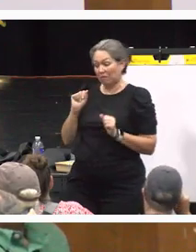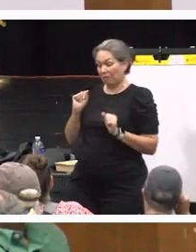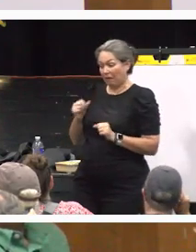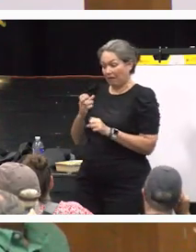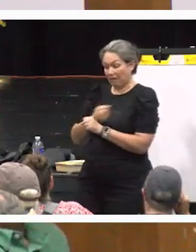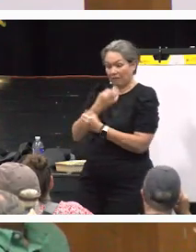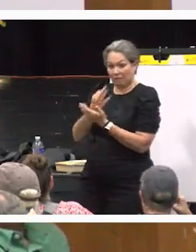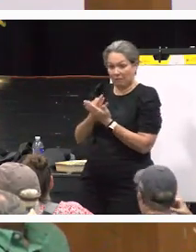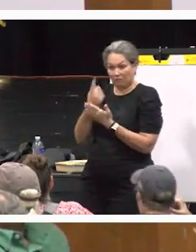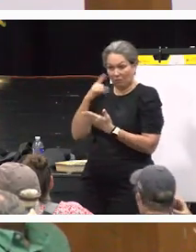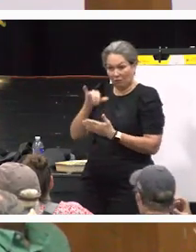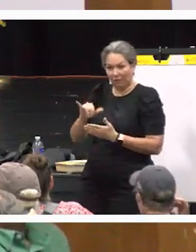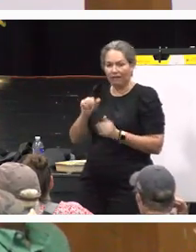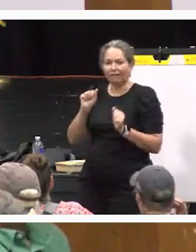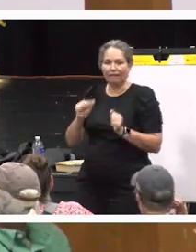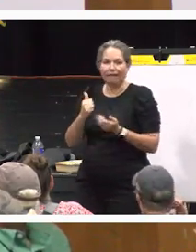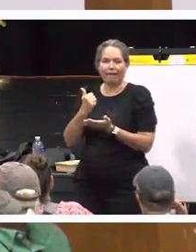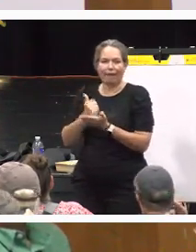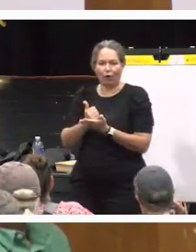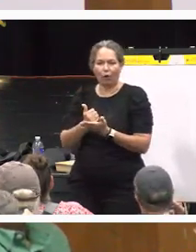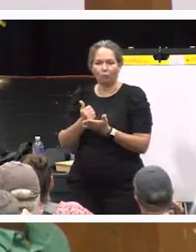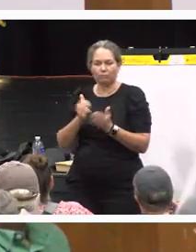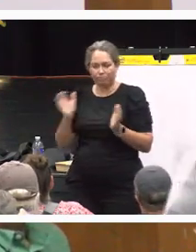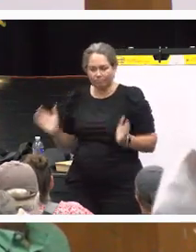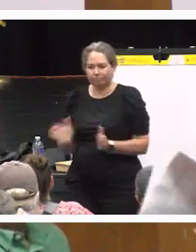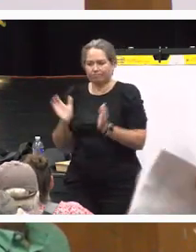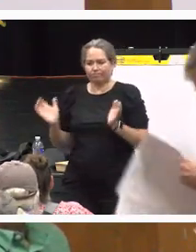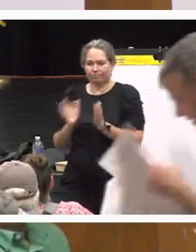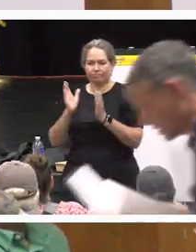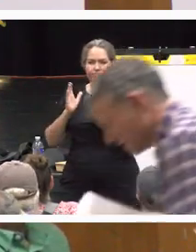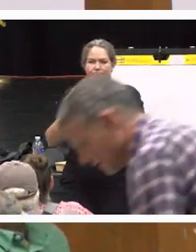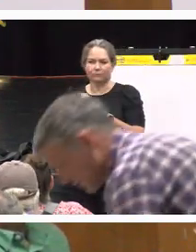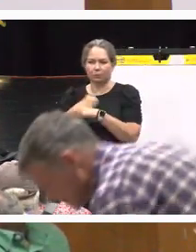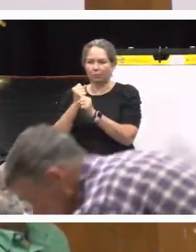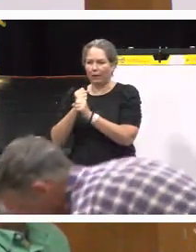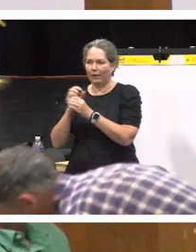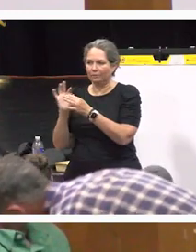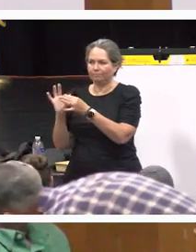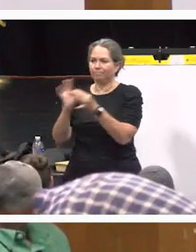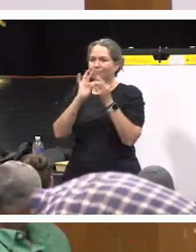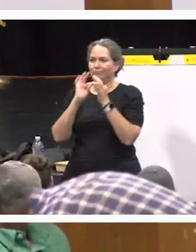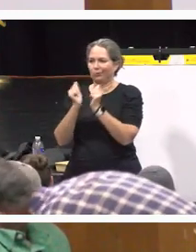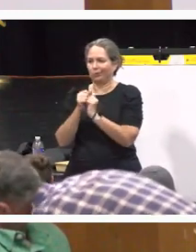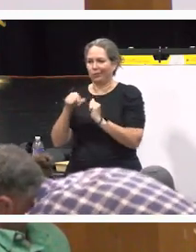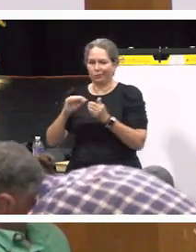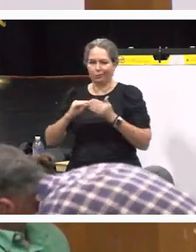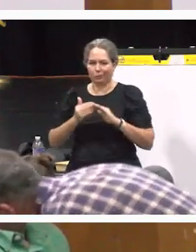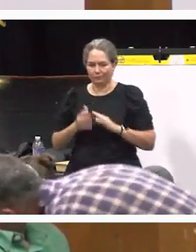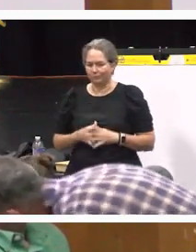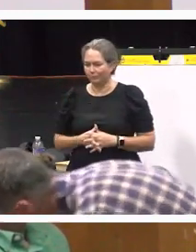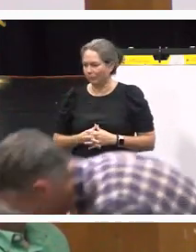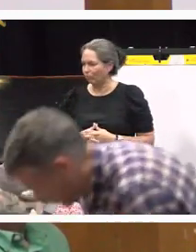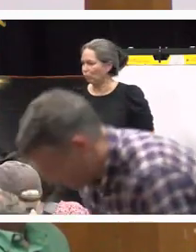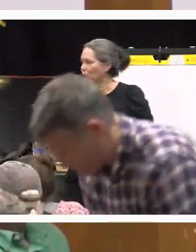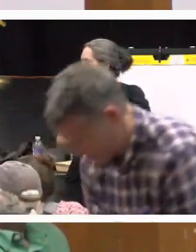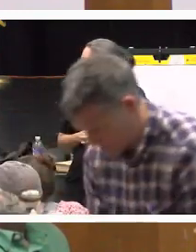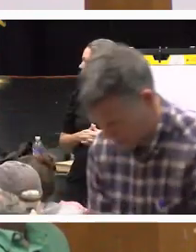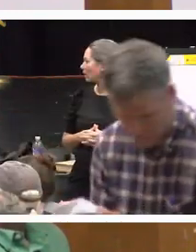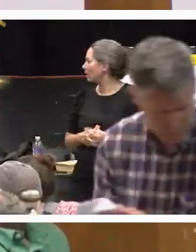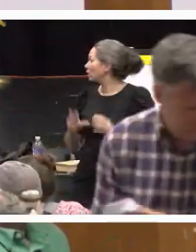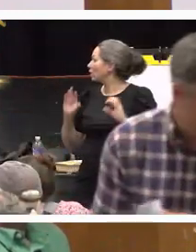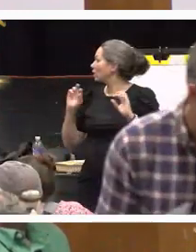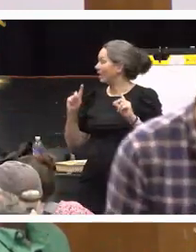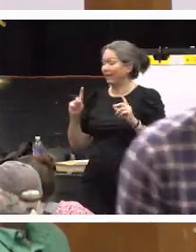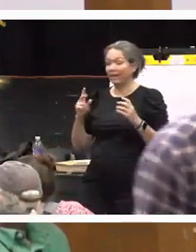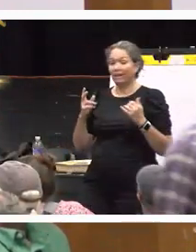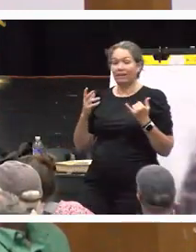be a useful driver for our unity as the work moves forward. So let me just walk through what we're going to